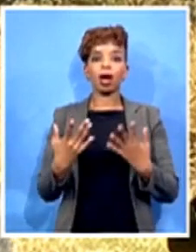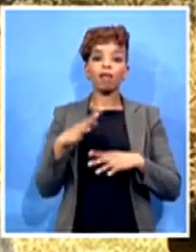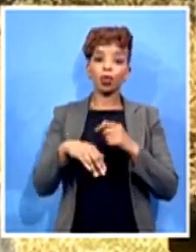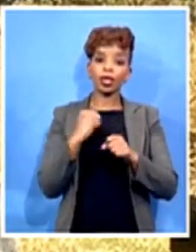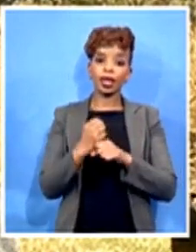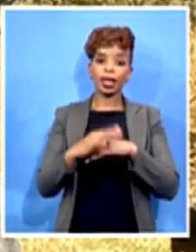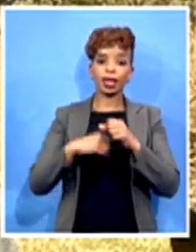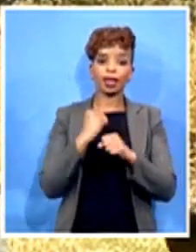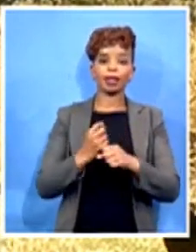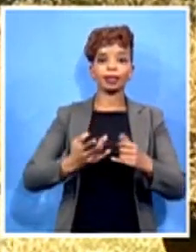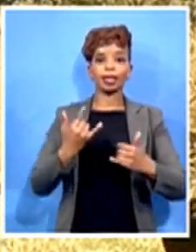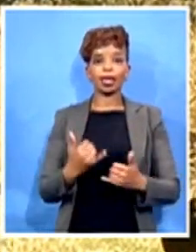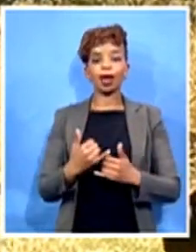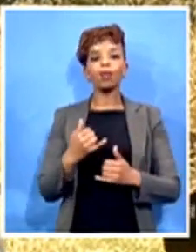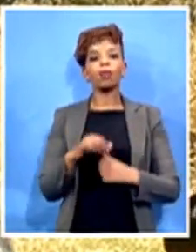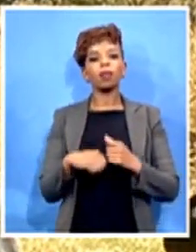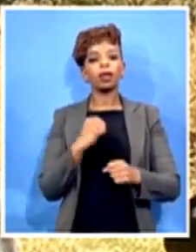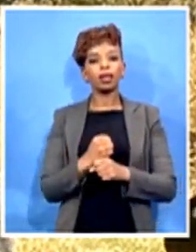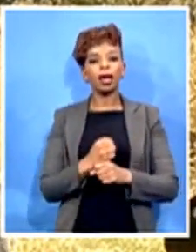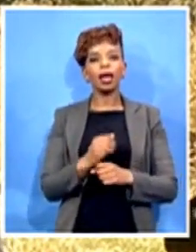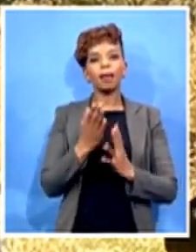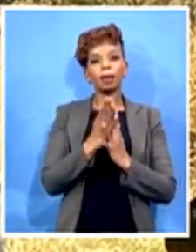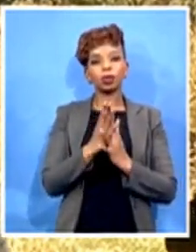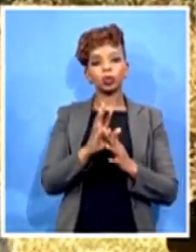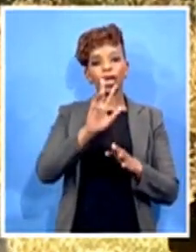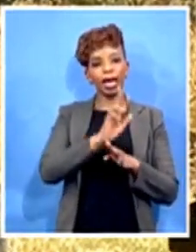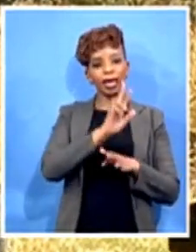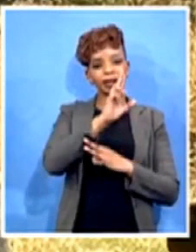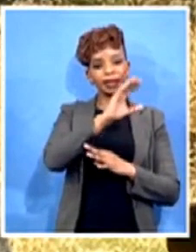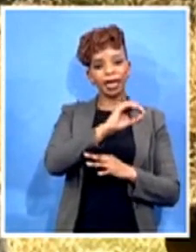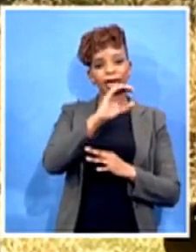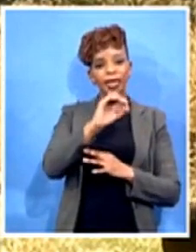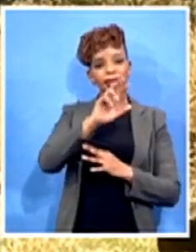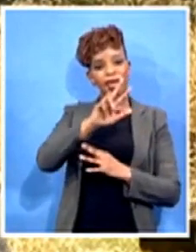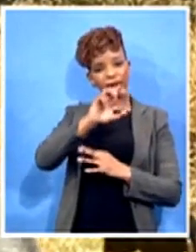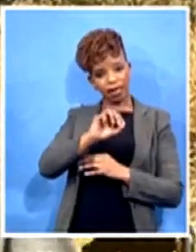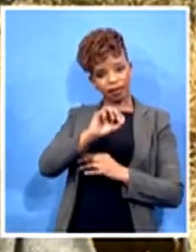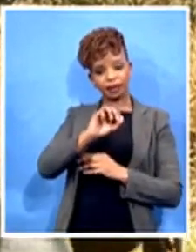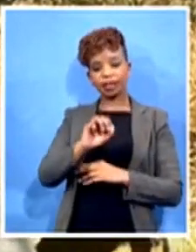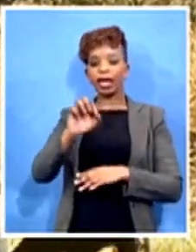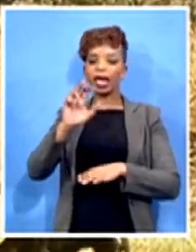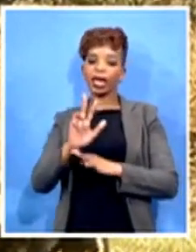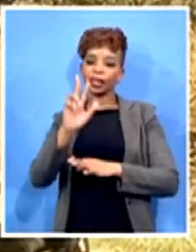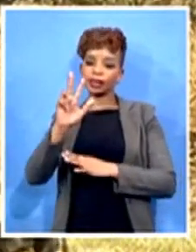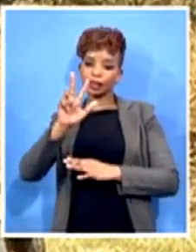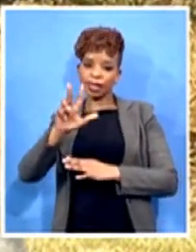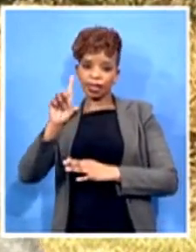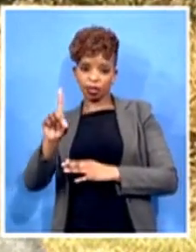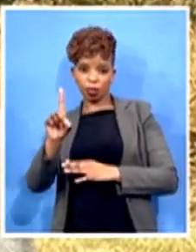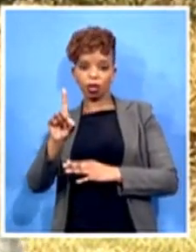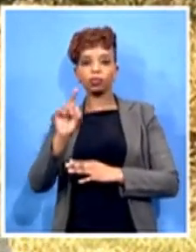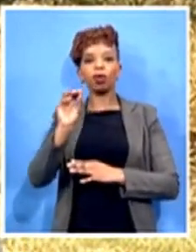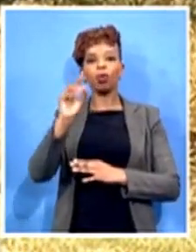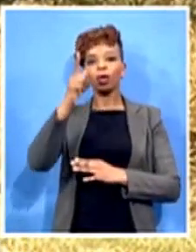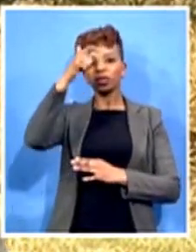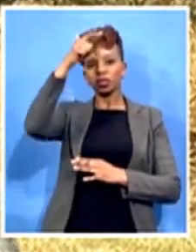1880 and 1881, there was a king, Chief Mhlonto, who was the chief of Ama-Mpondomise,